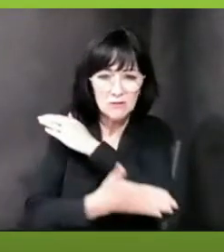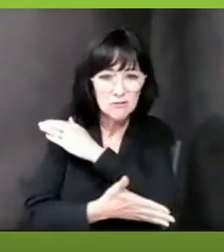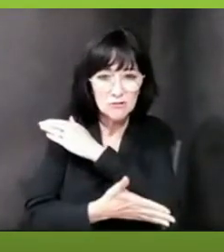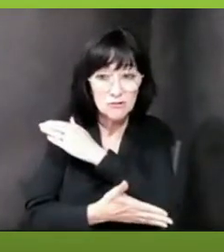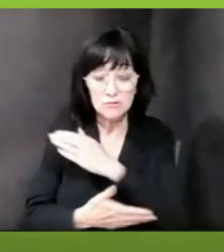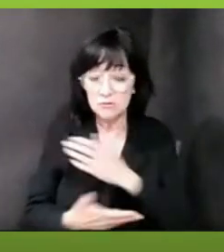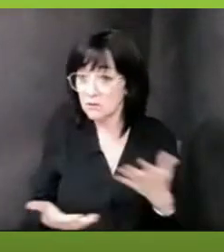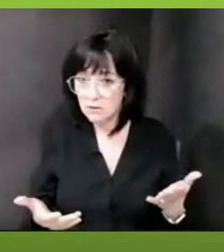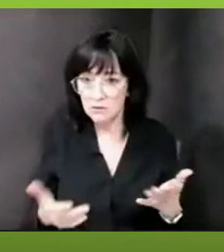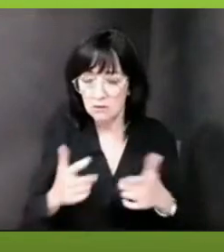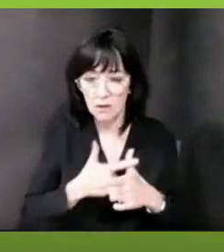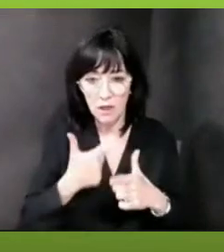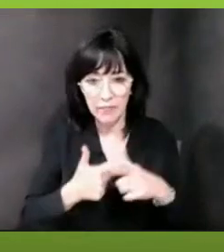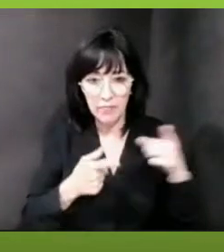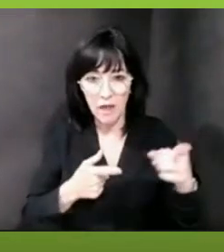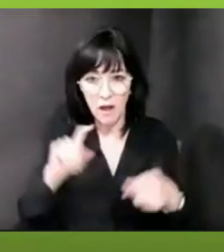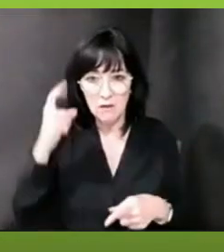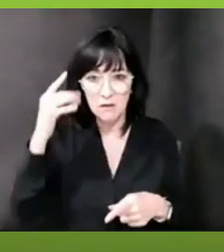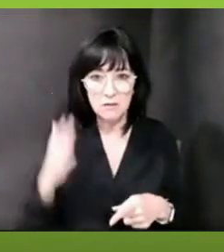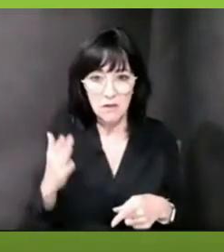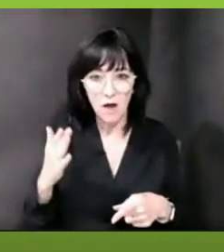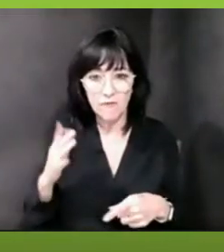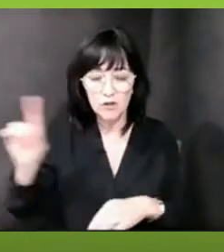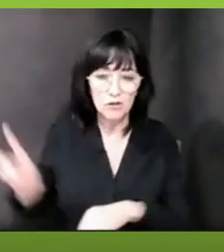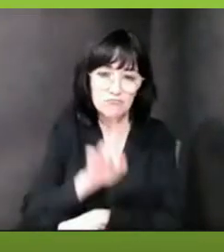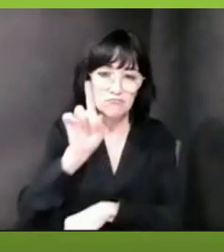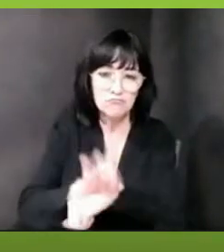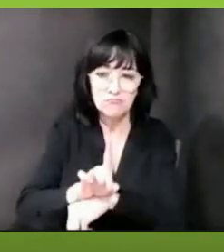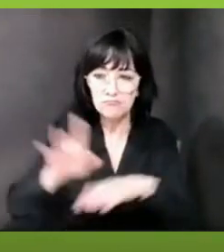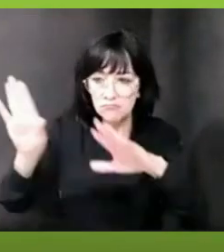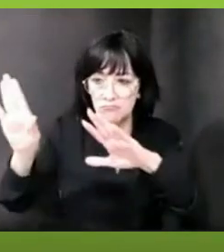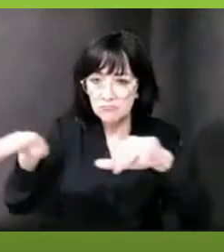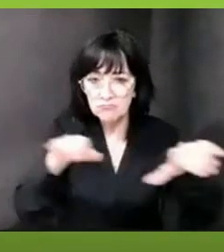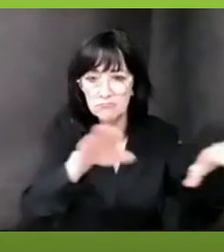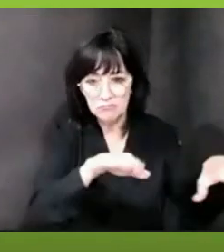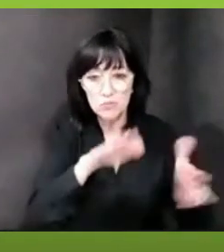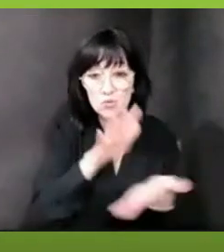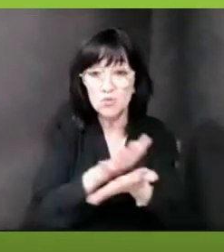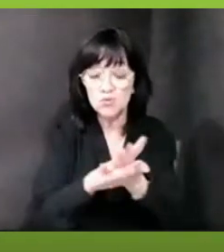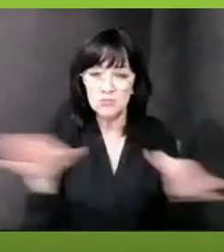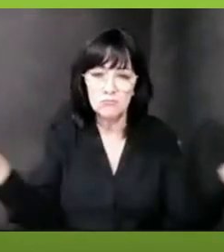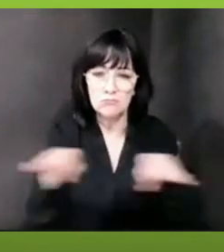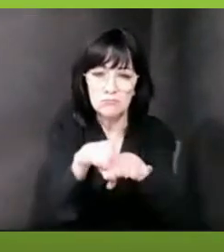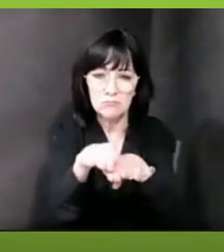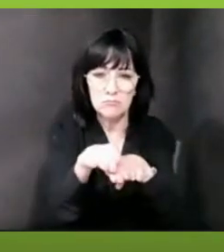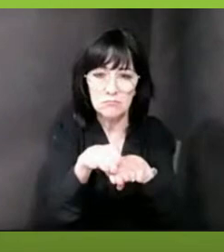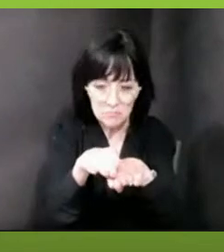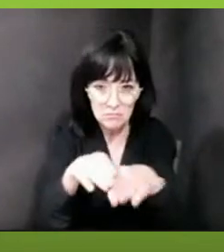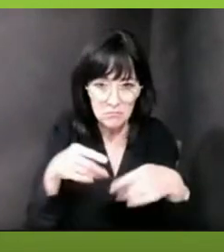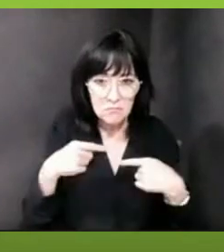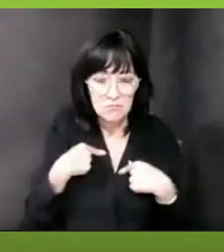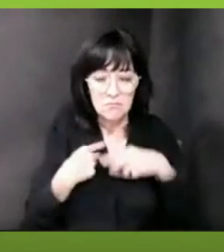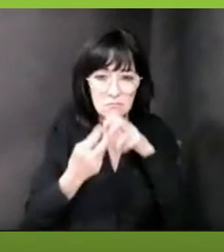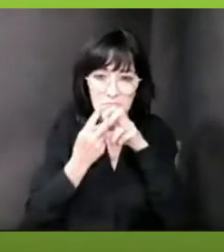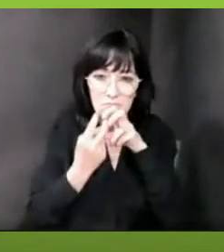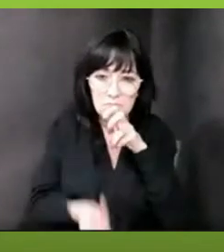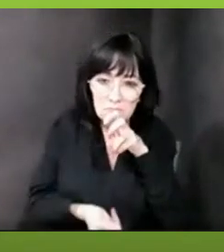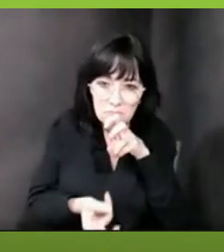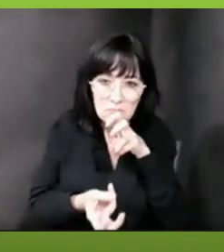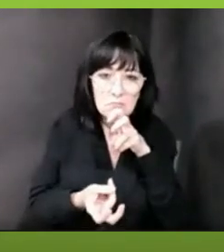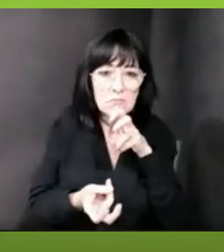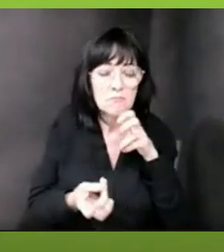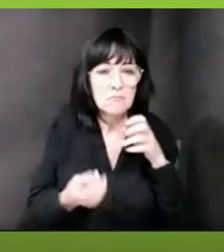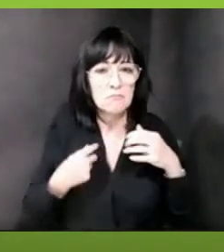stated that school's going to be shut down, that everything's going to be shut down. And we were looking at each other, and we talked about being